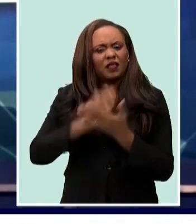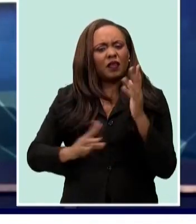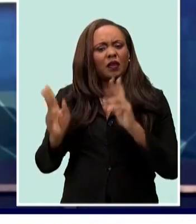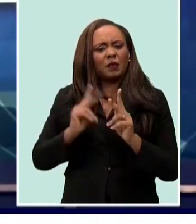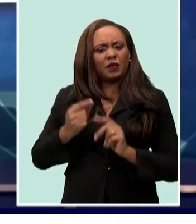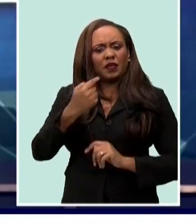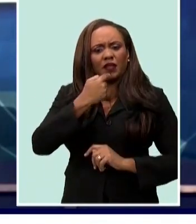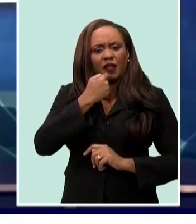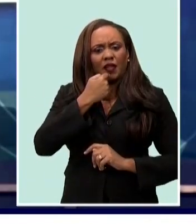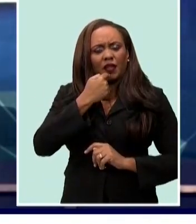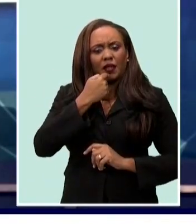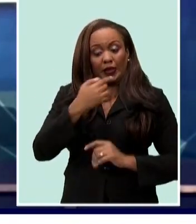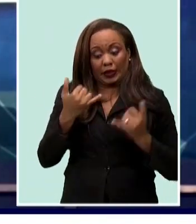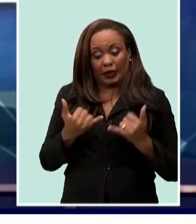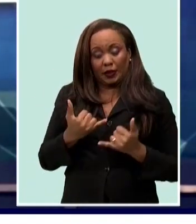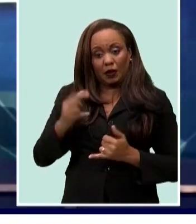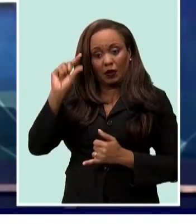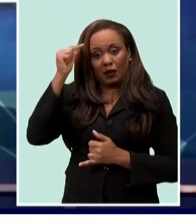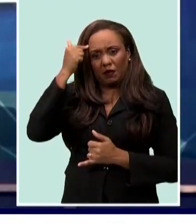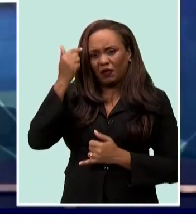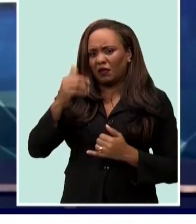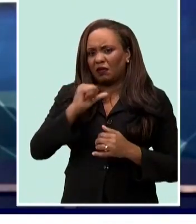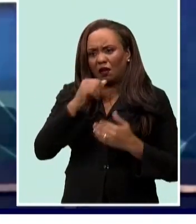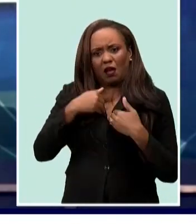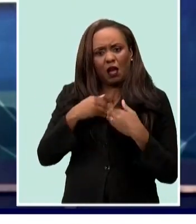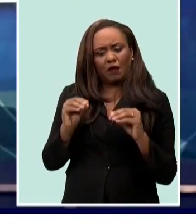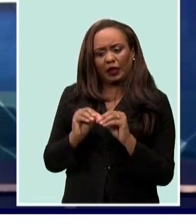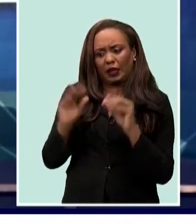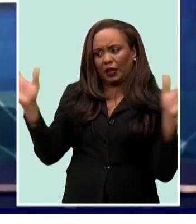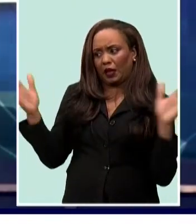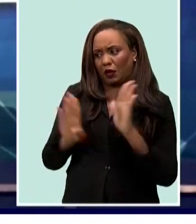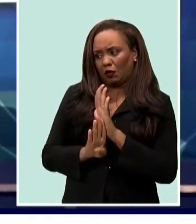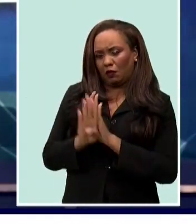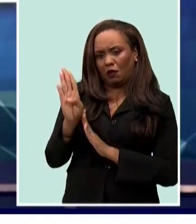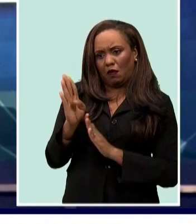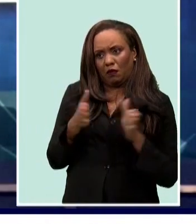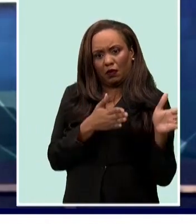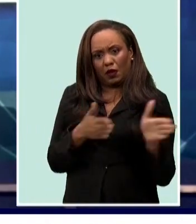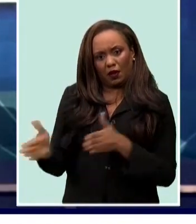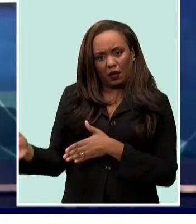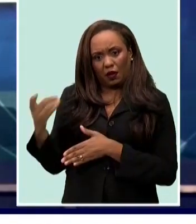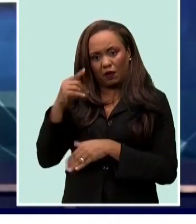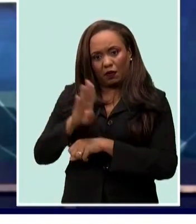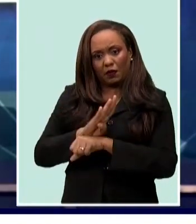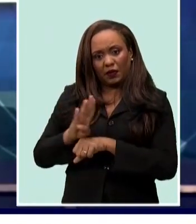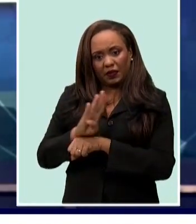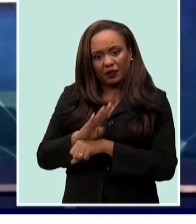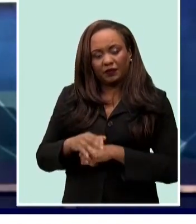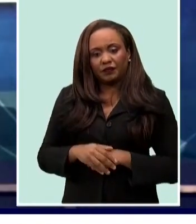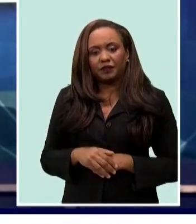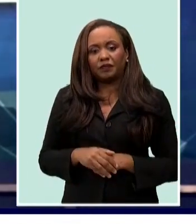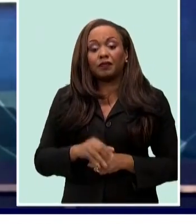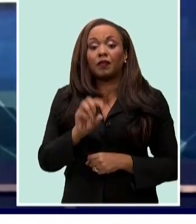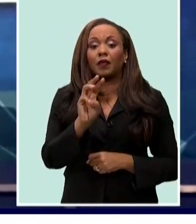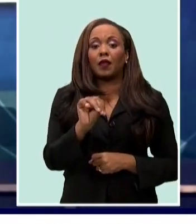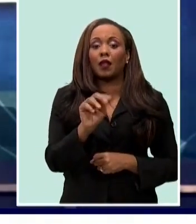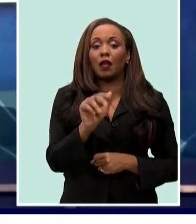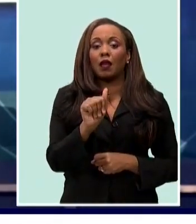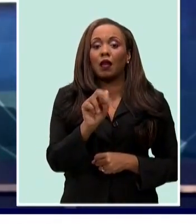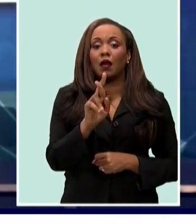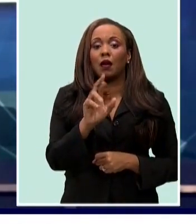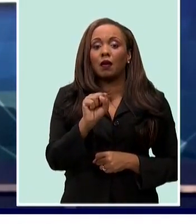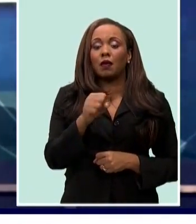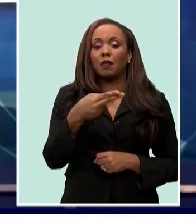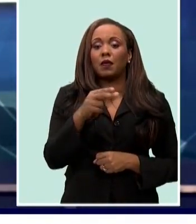Motley-led administration has no clear growth strategy for the island. Minister in the Ministry of Economic Affairs and Investment, Marcia Cattle, says